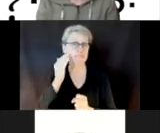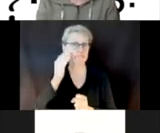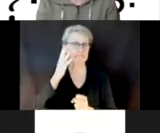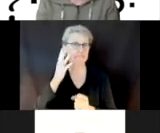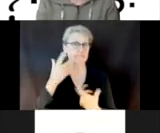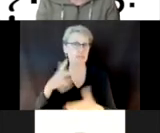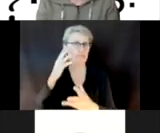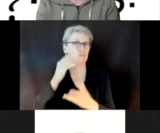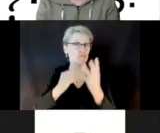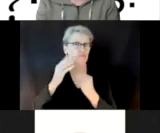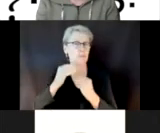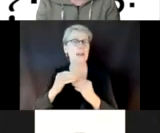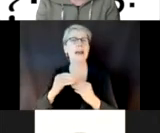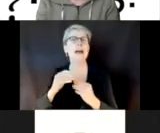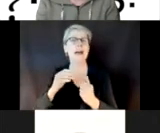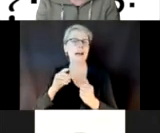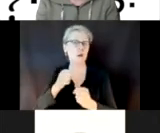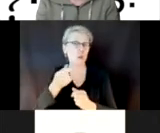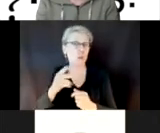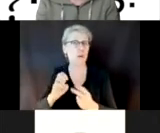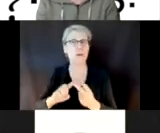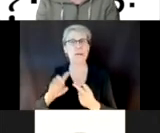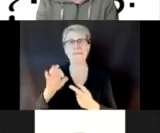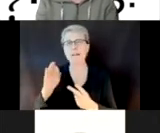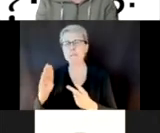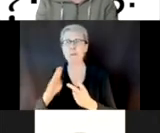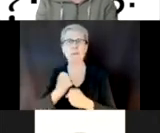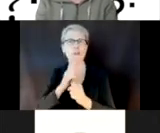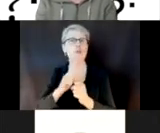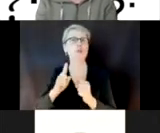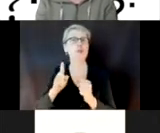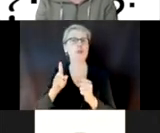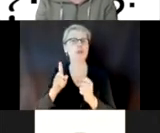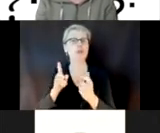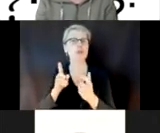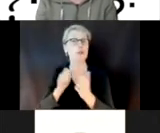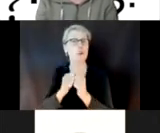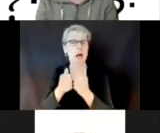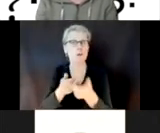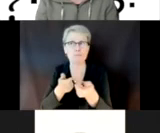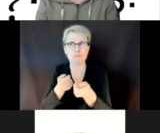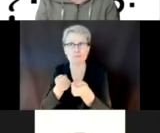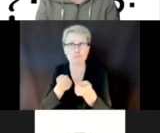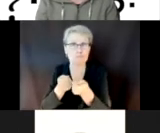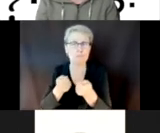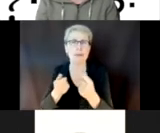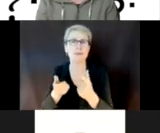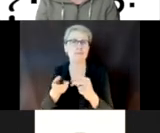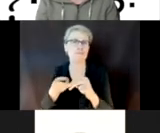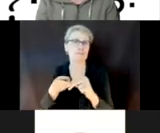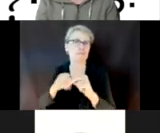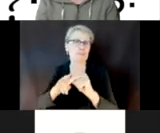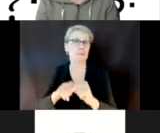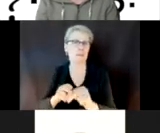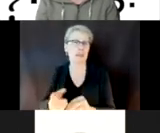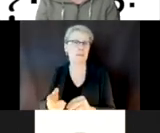kind of work with those algorithms to make sure things are growing and changing. So it's more on the technical and strategy side of things.